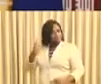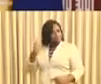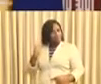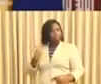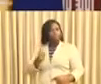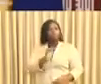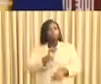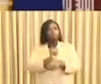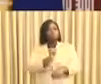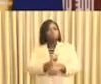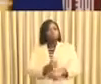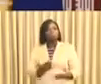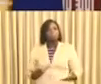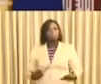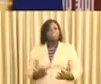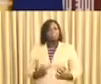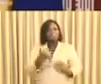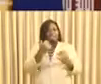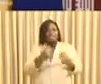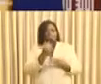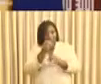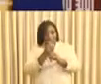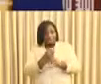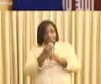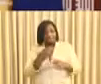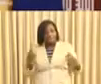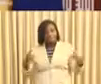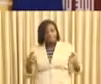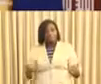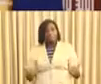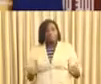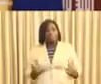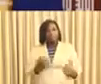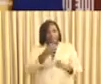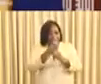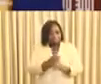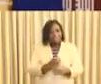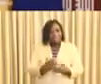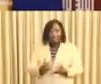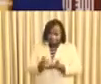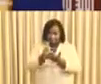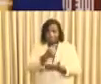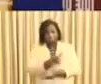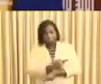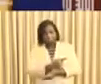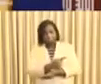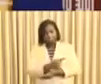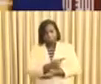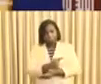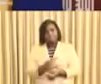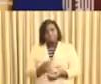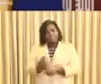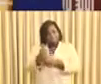makwe. Ni noko aka fenye. Nye wami. Ni manye. Mafe ini chimo. Ni nyumo